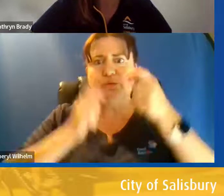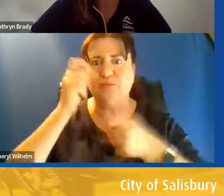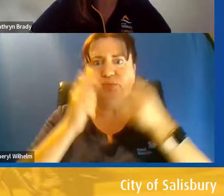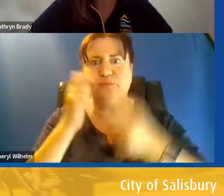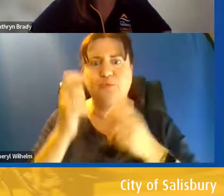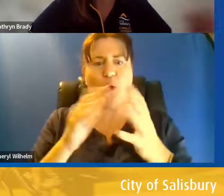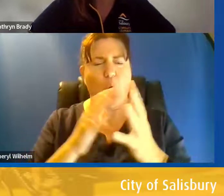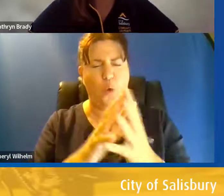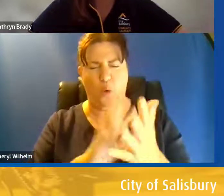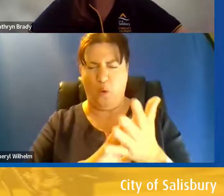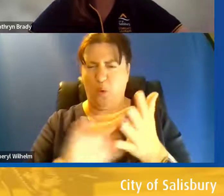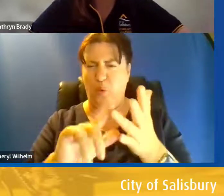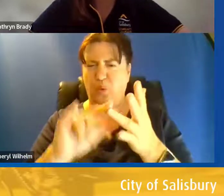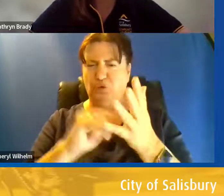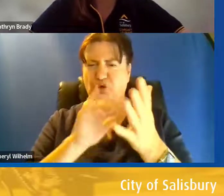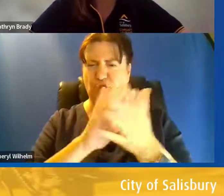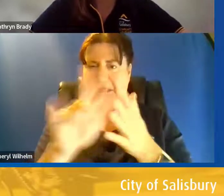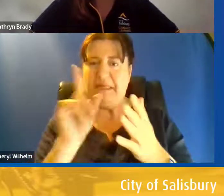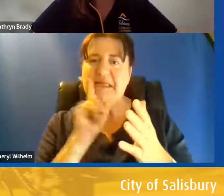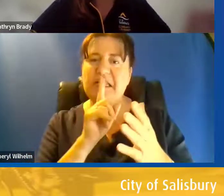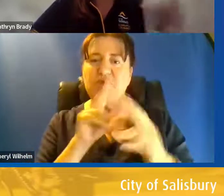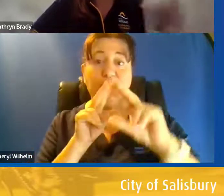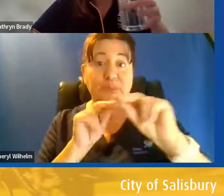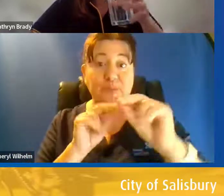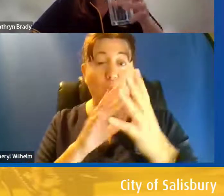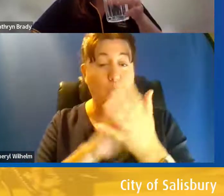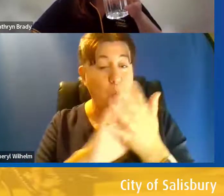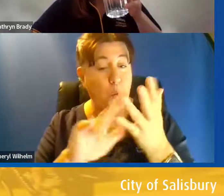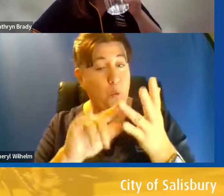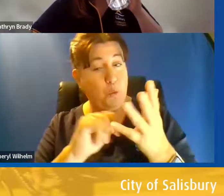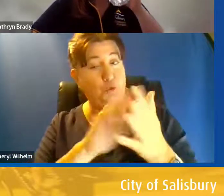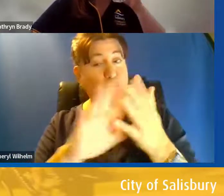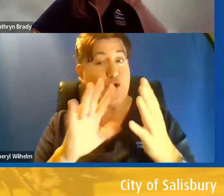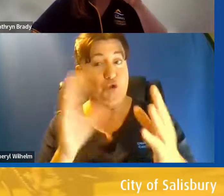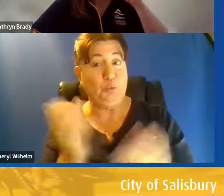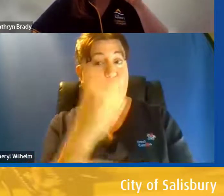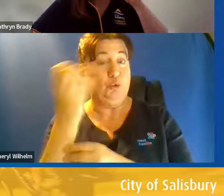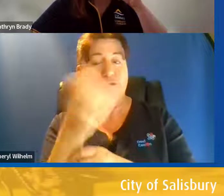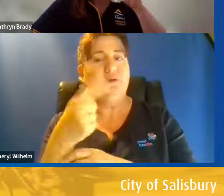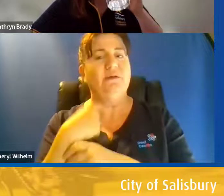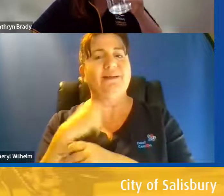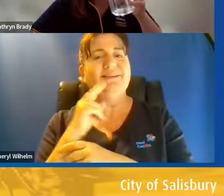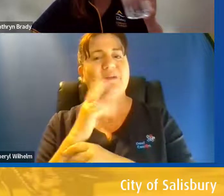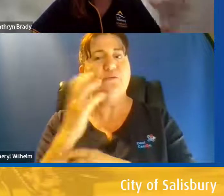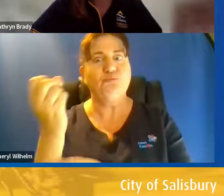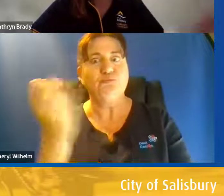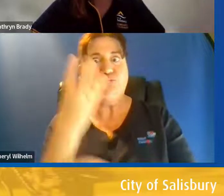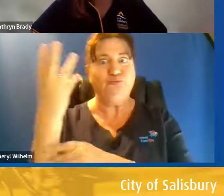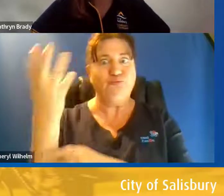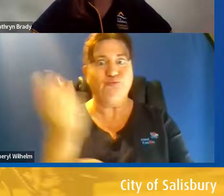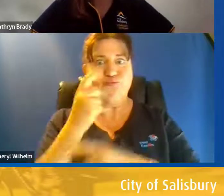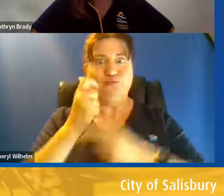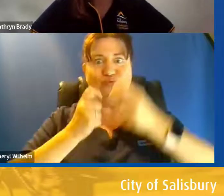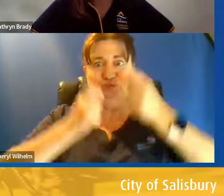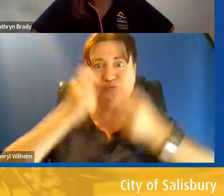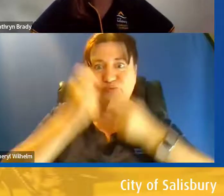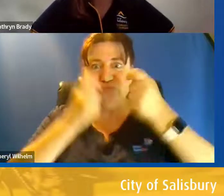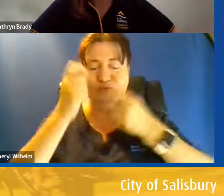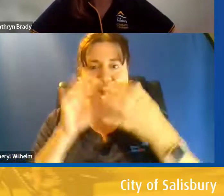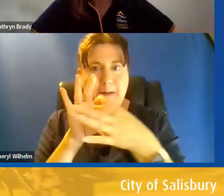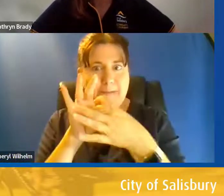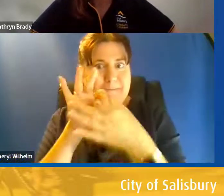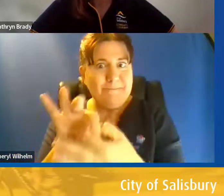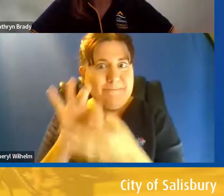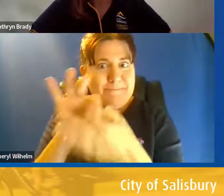will go, oh, you need to have the sprinklers. And then, so, whose? And so the